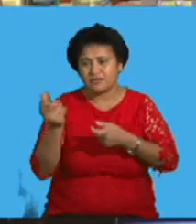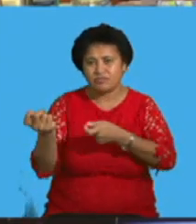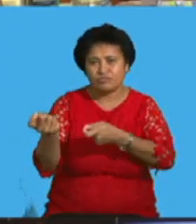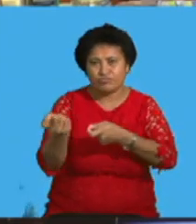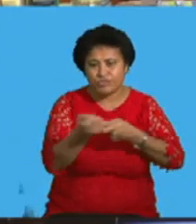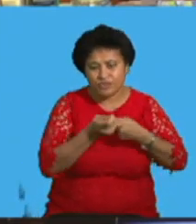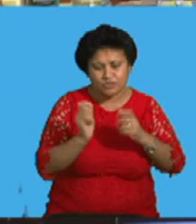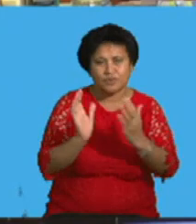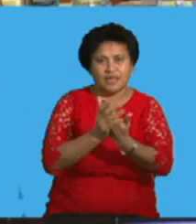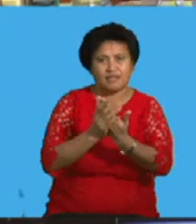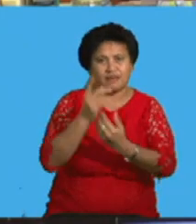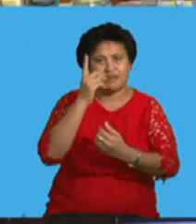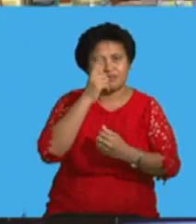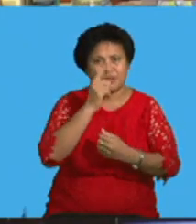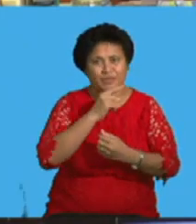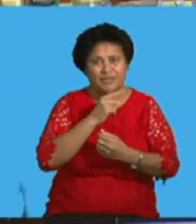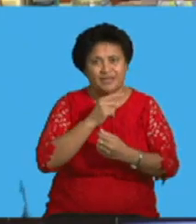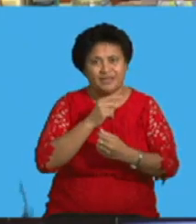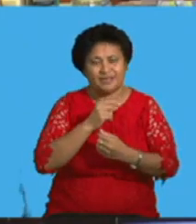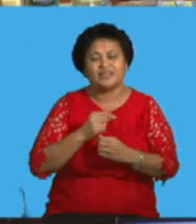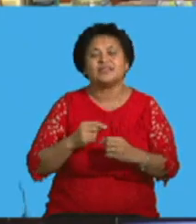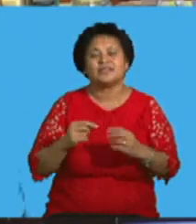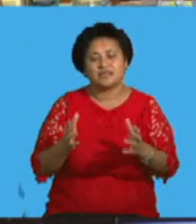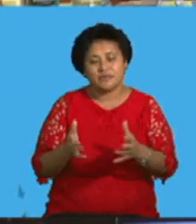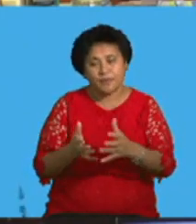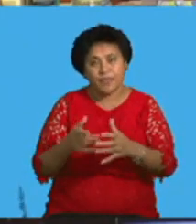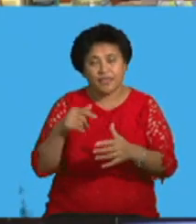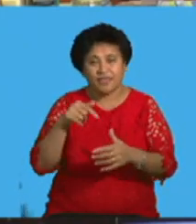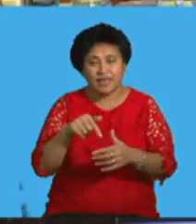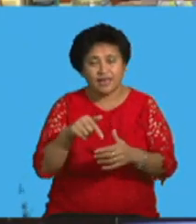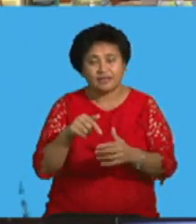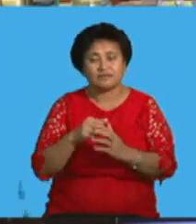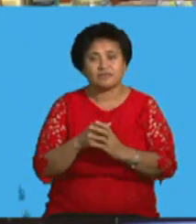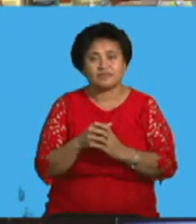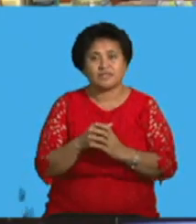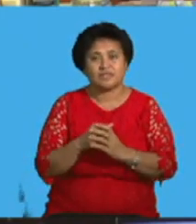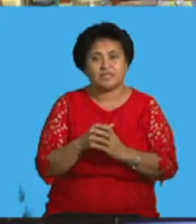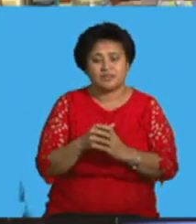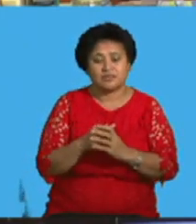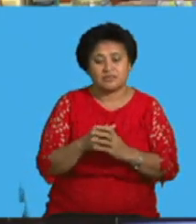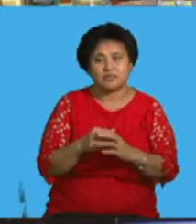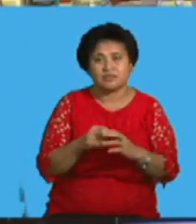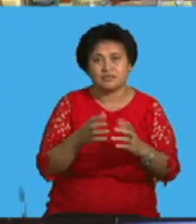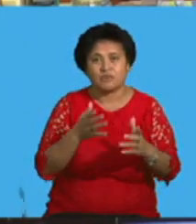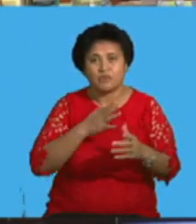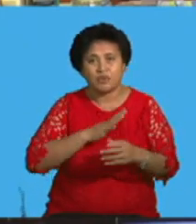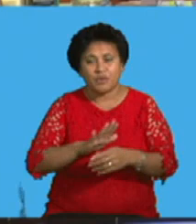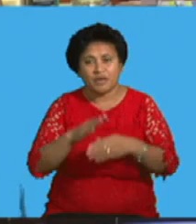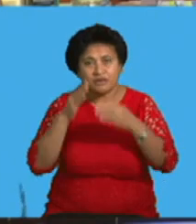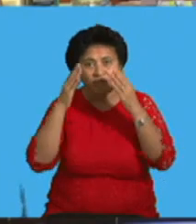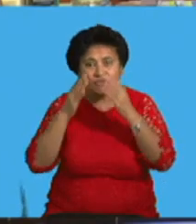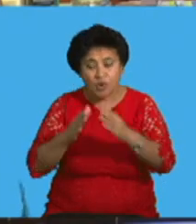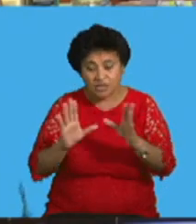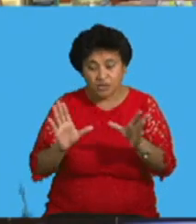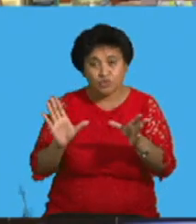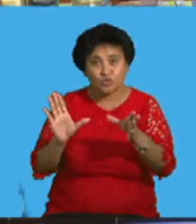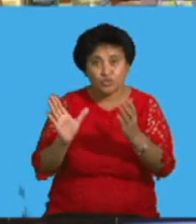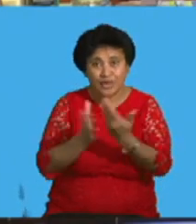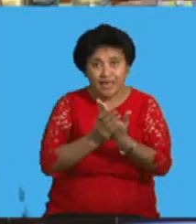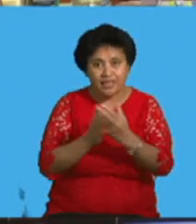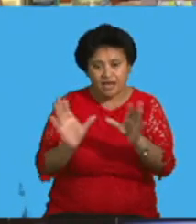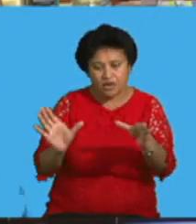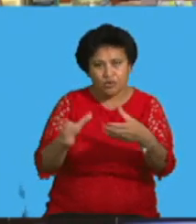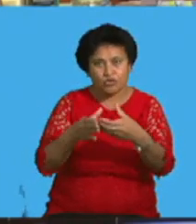cultural needs. It is primarily based on the notion that together a group can achieve goals that